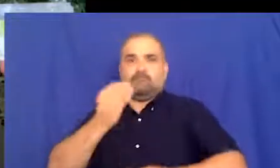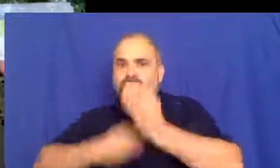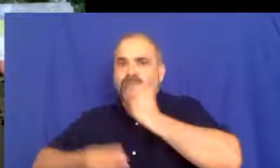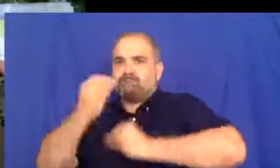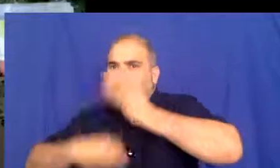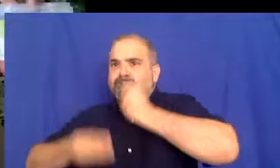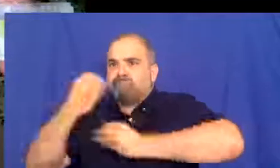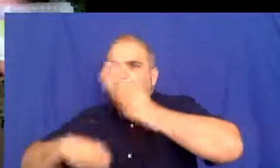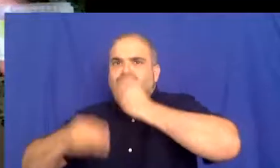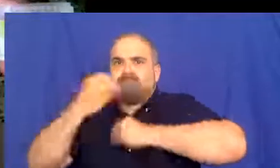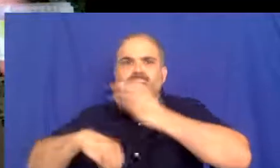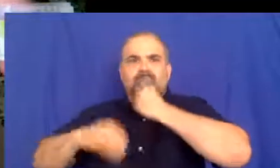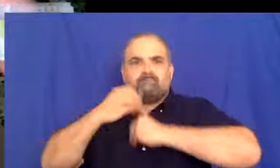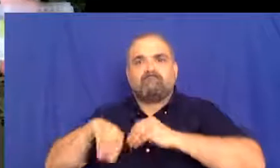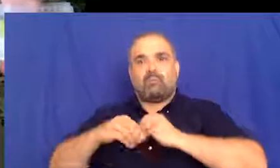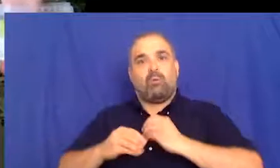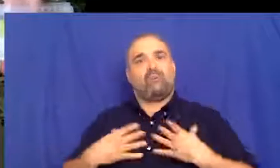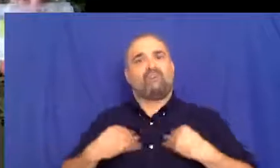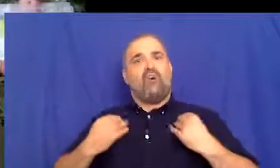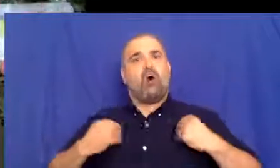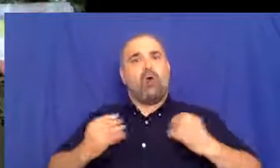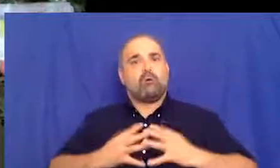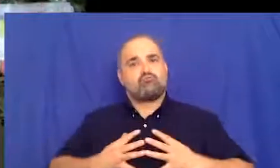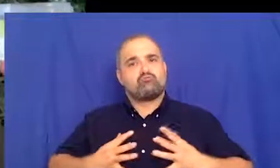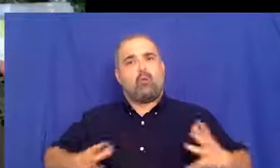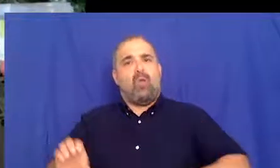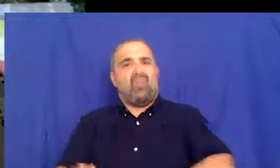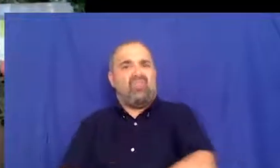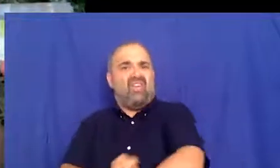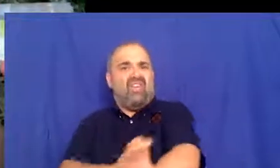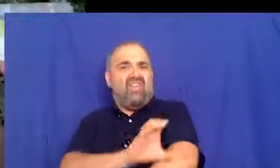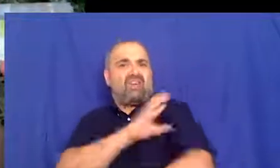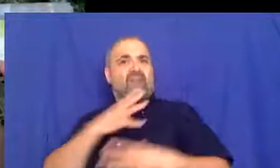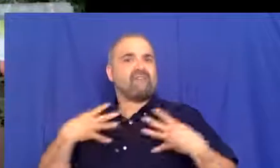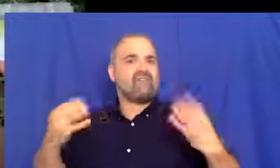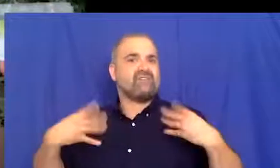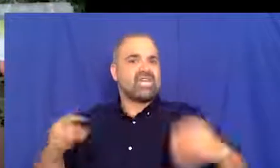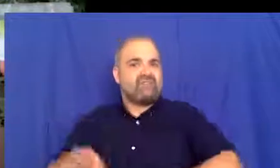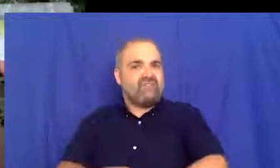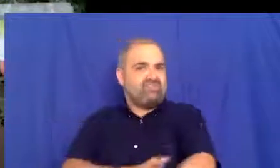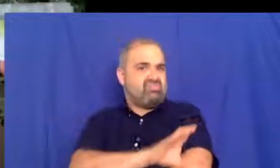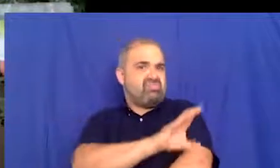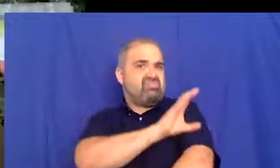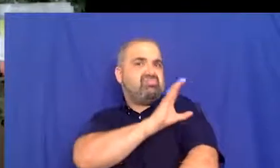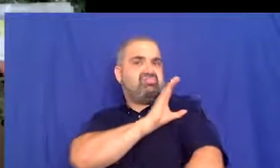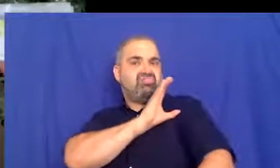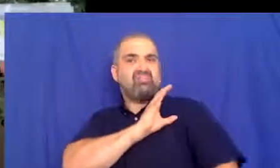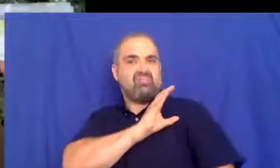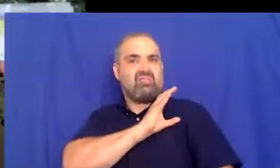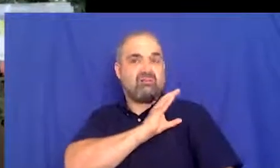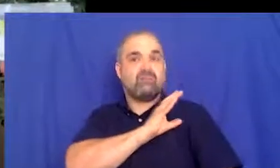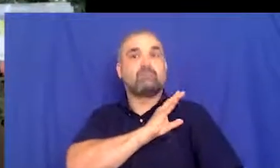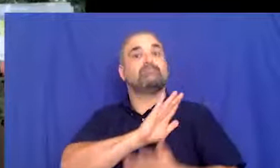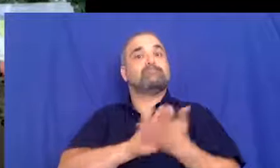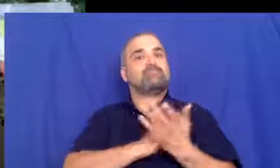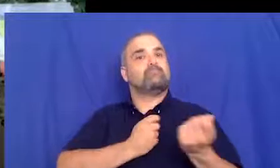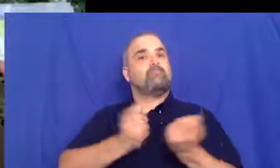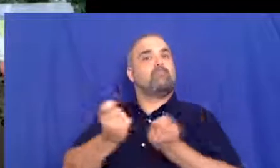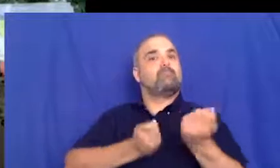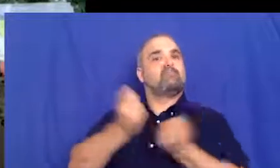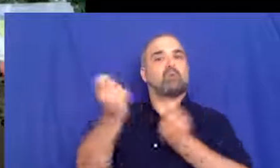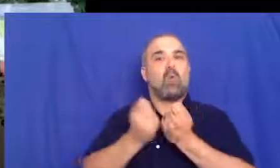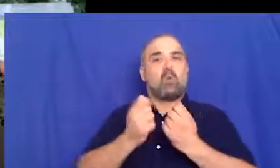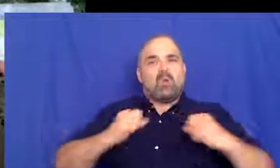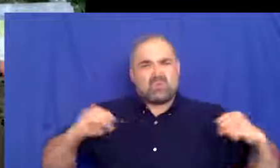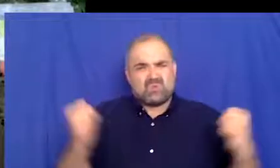food, and then they will actually grow their coat out nice and thick and fluffy, and that's to help them to cope with some extreme temperatures during the